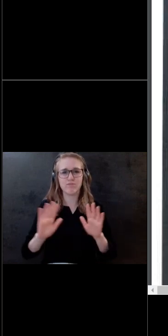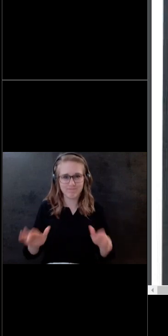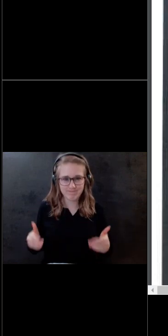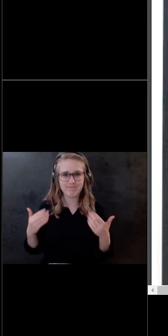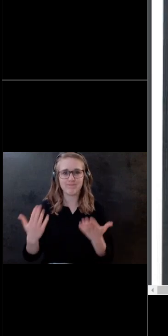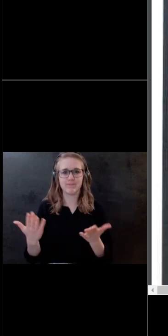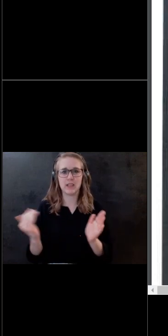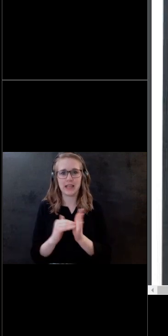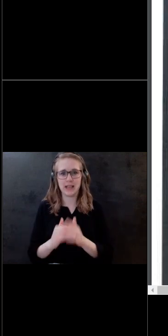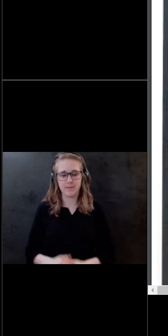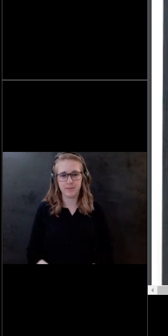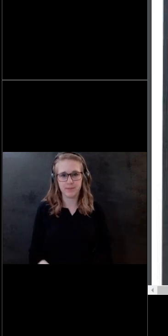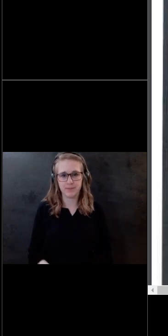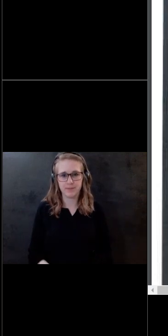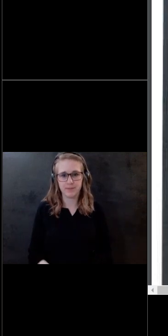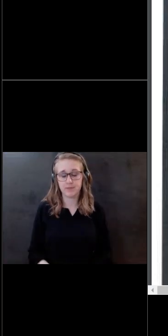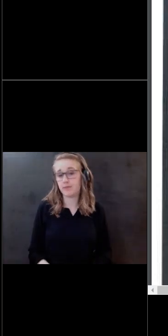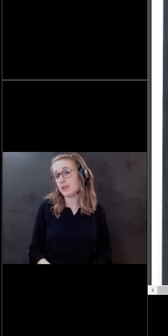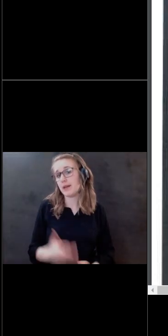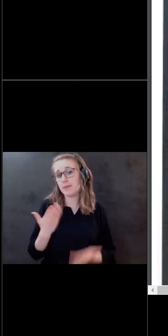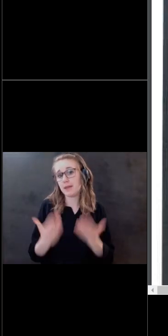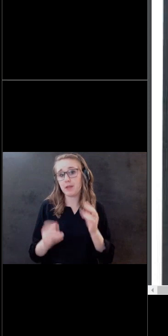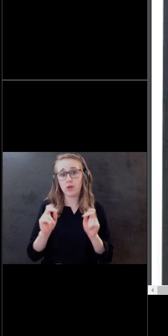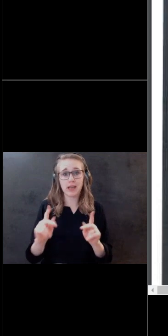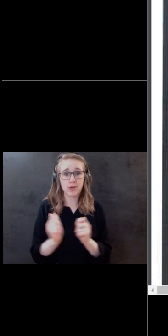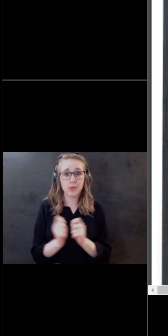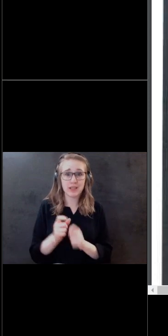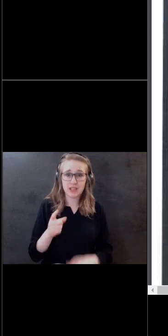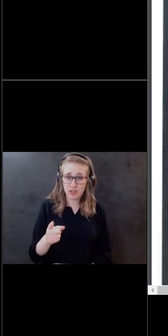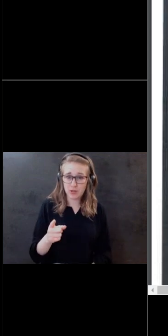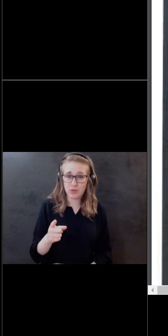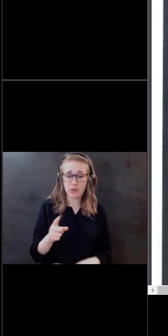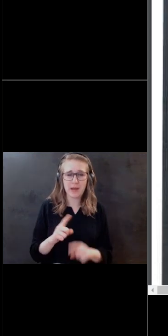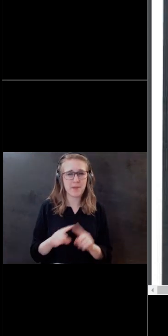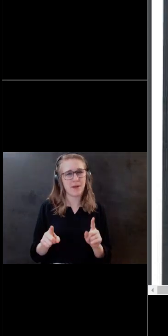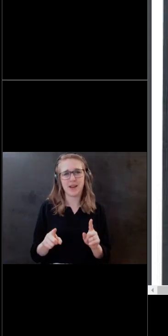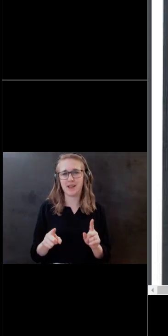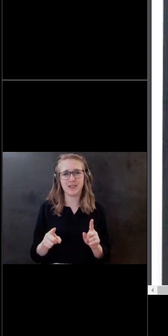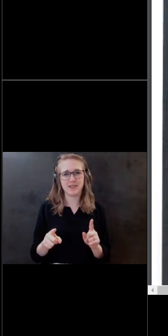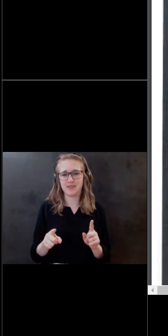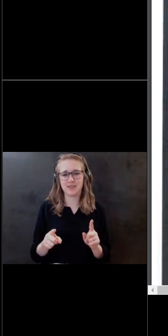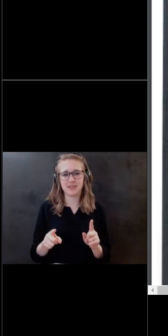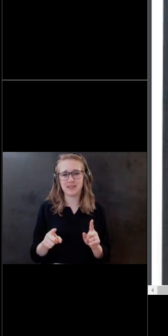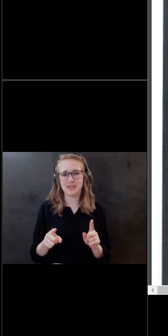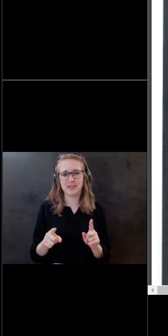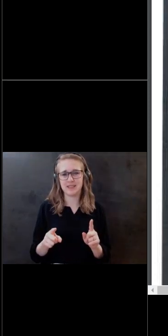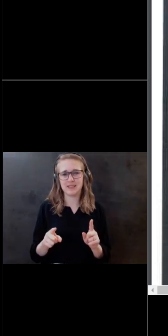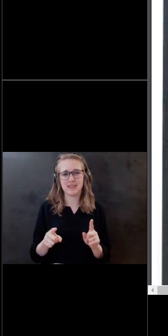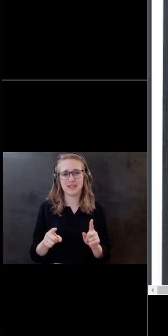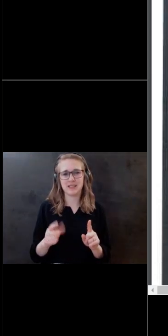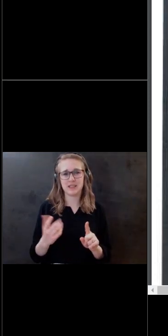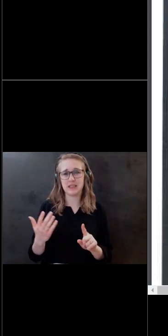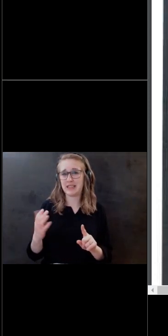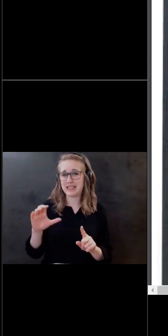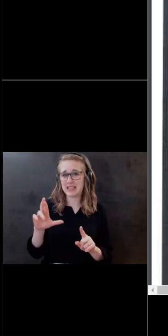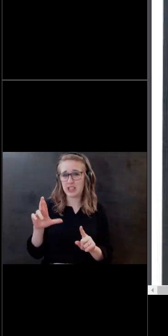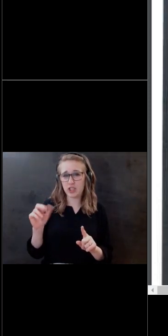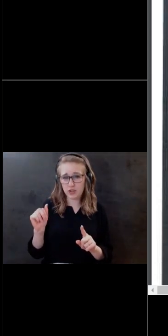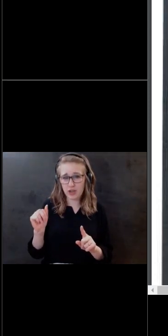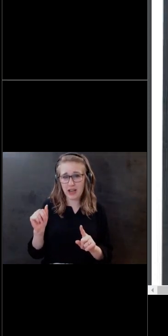again. And that may be okay with you, but you would not do what the CRA had endeavored to do in their